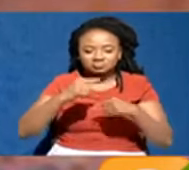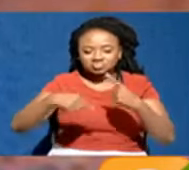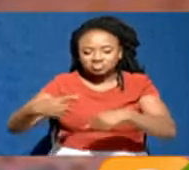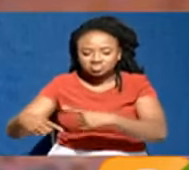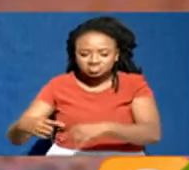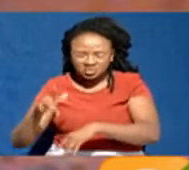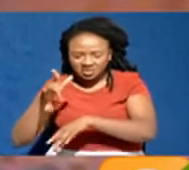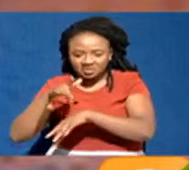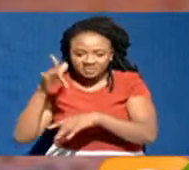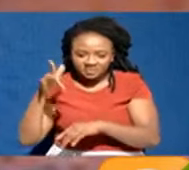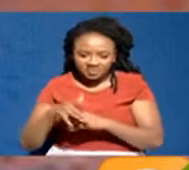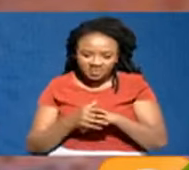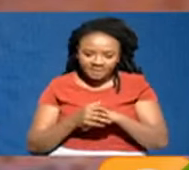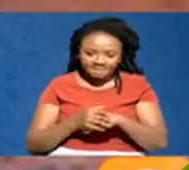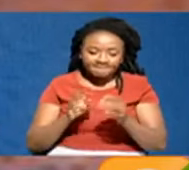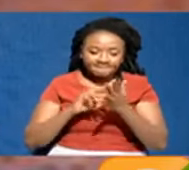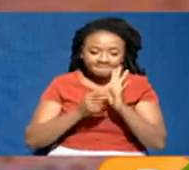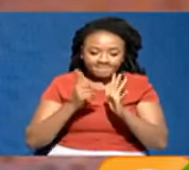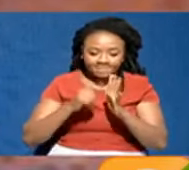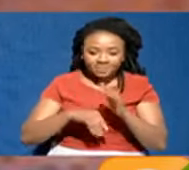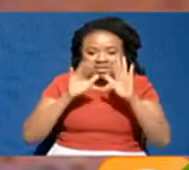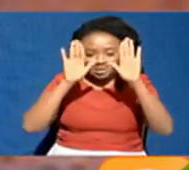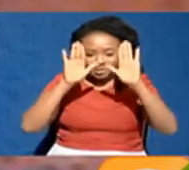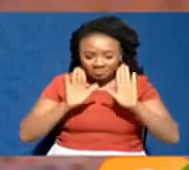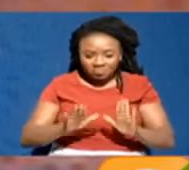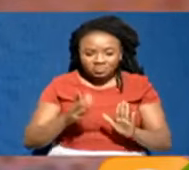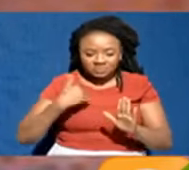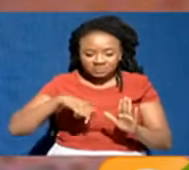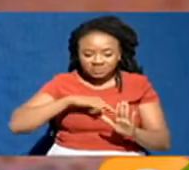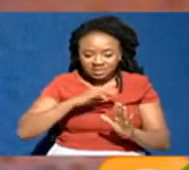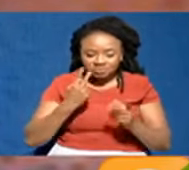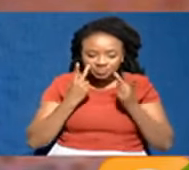a spiral effect. So it is important to also look at data.